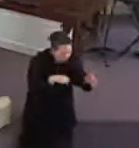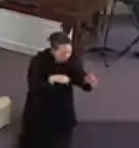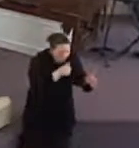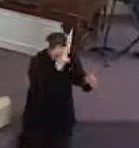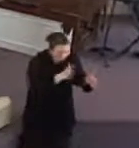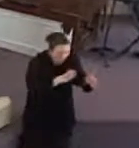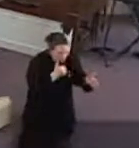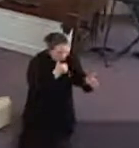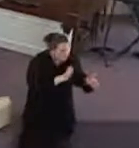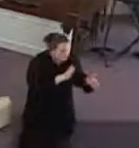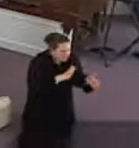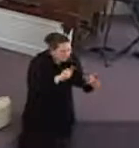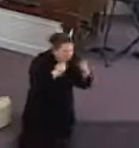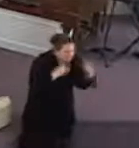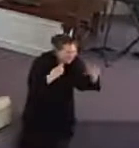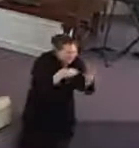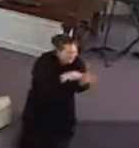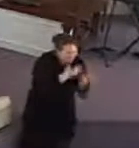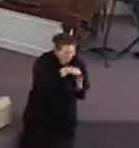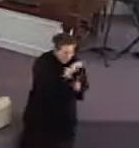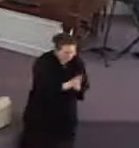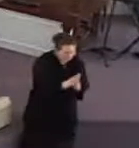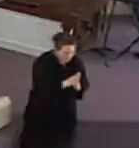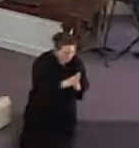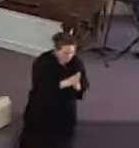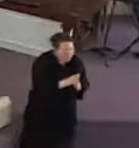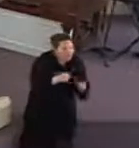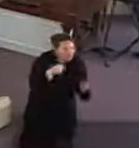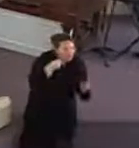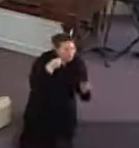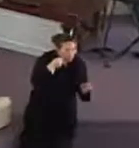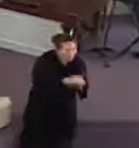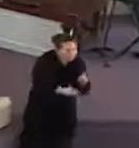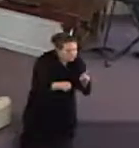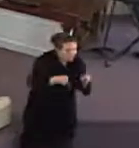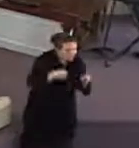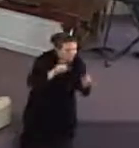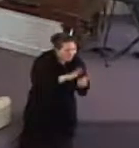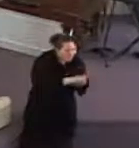committed a transgression against God that is punishable by death.